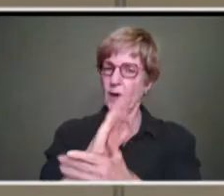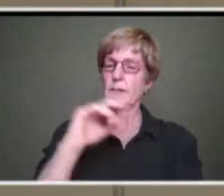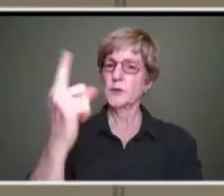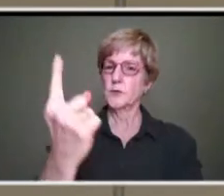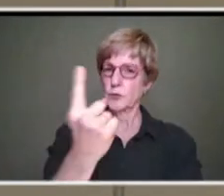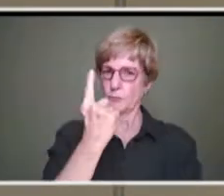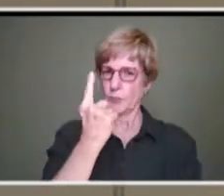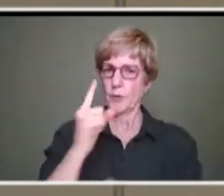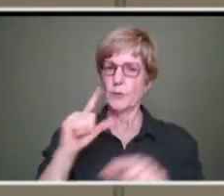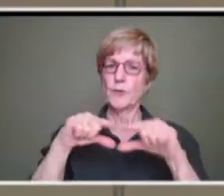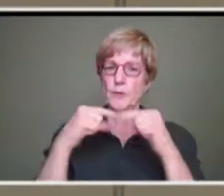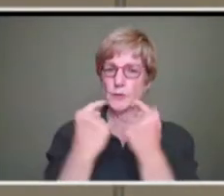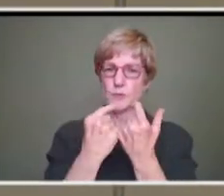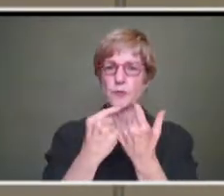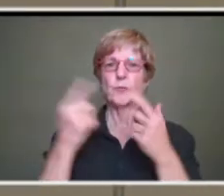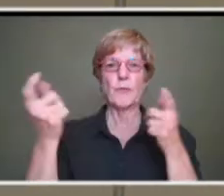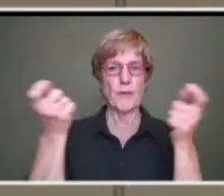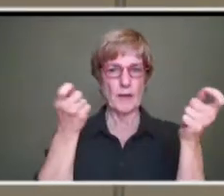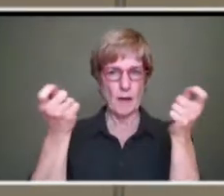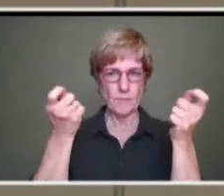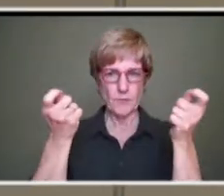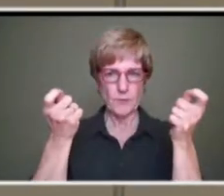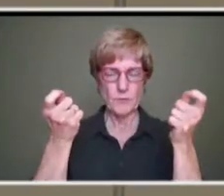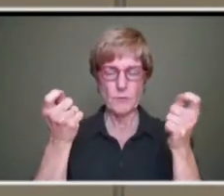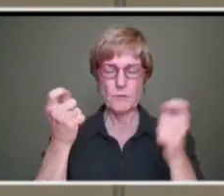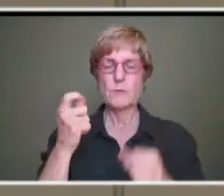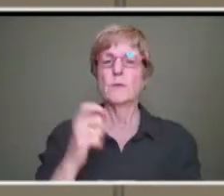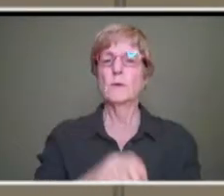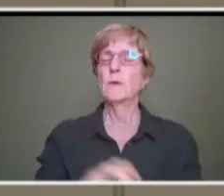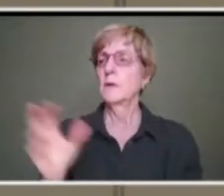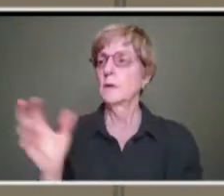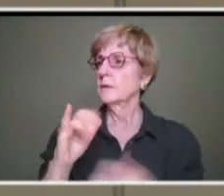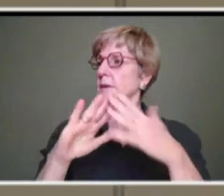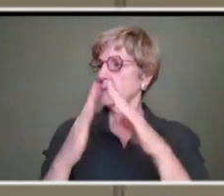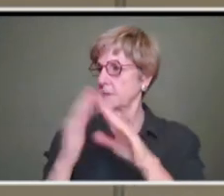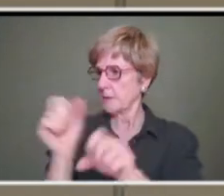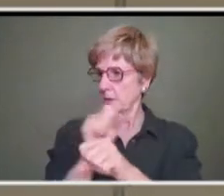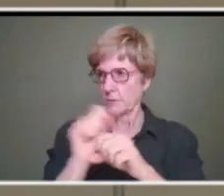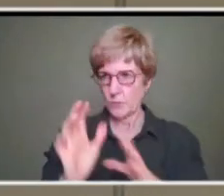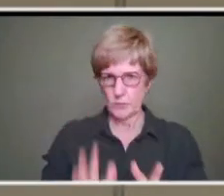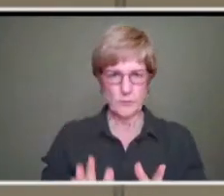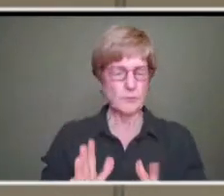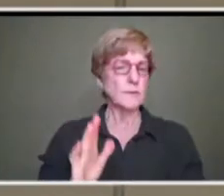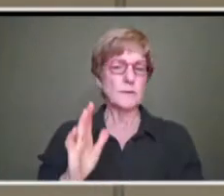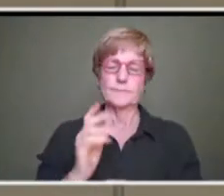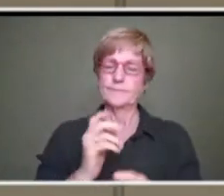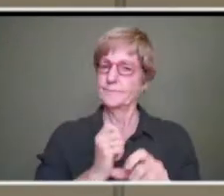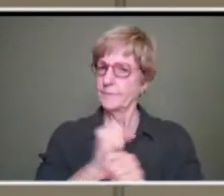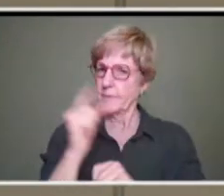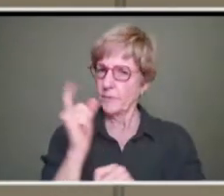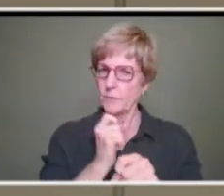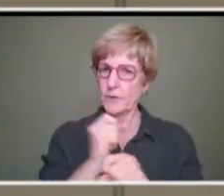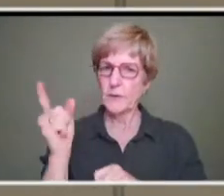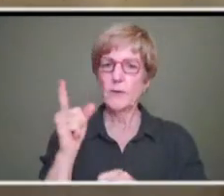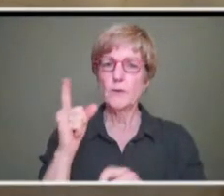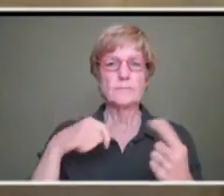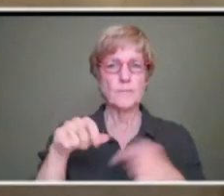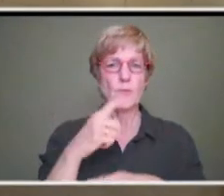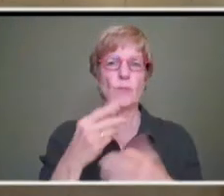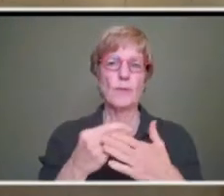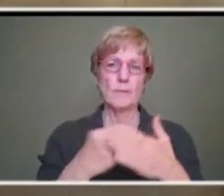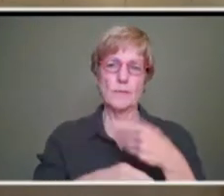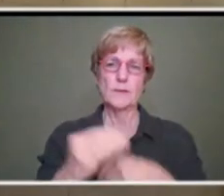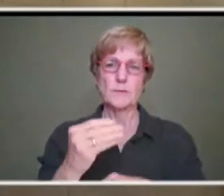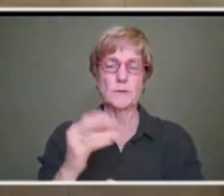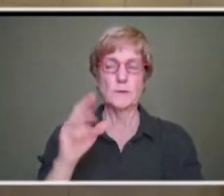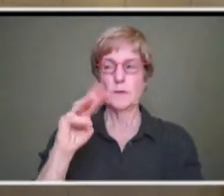governing bodies just like our city workers do every every year um around budget time Miss Johnson